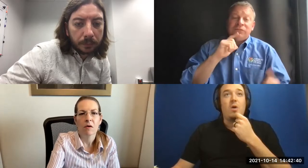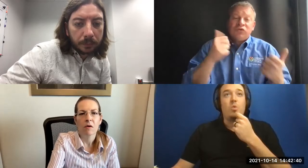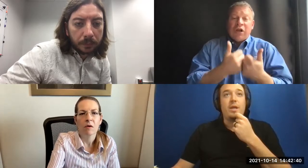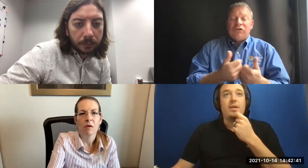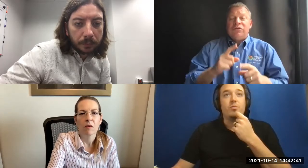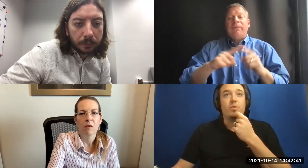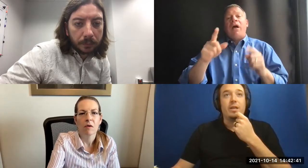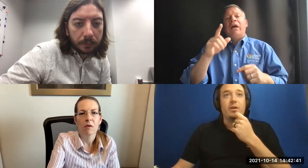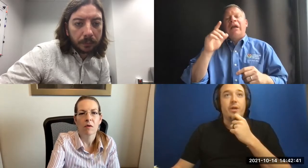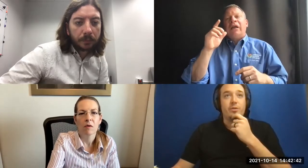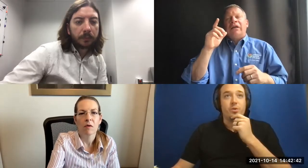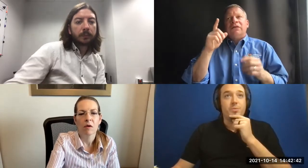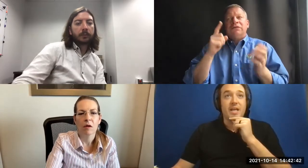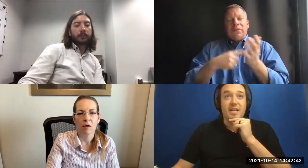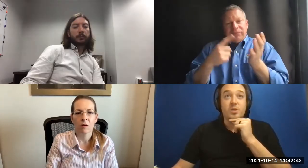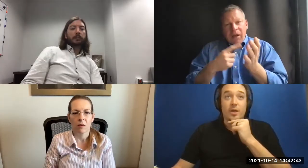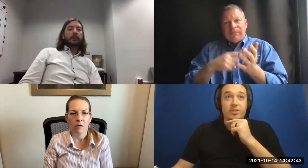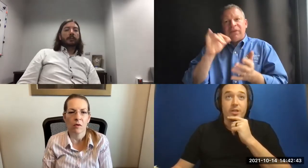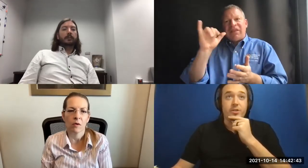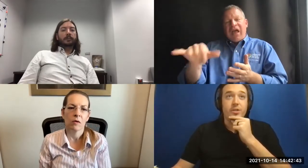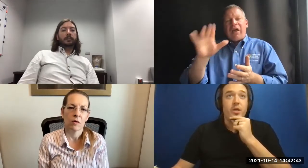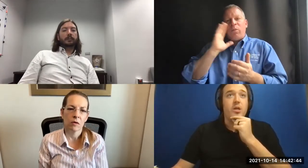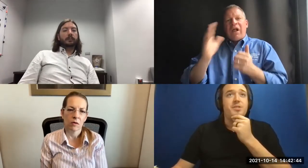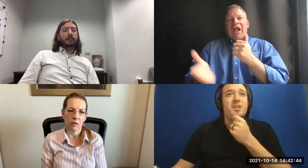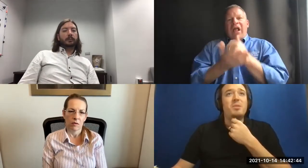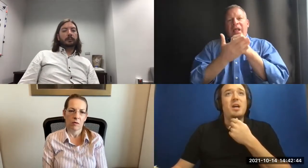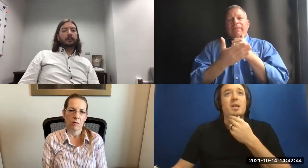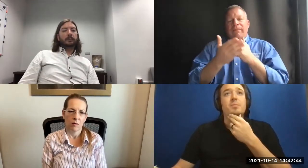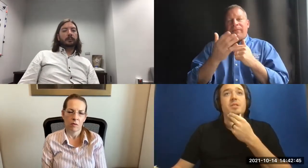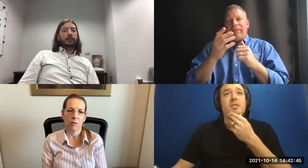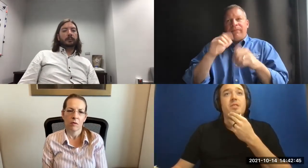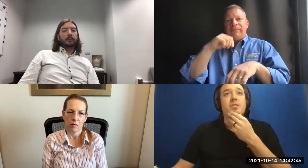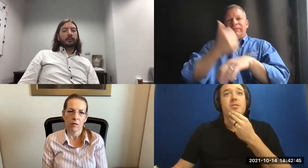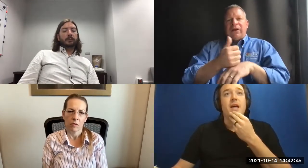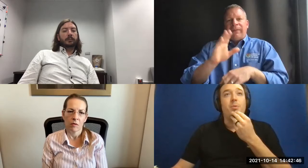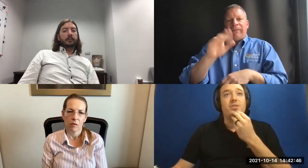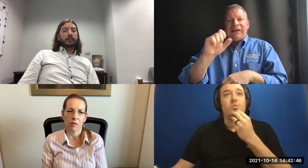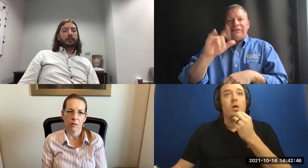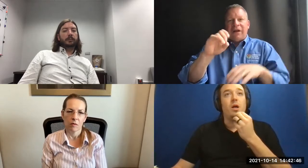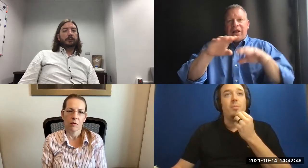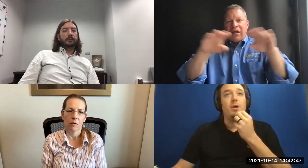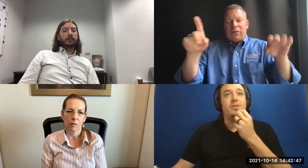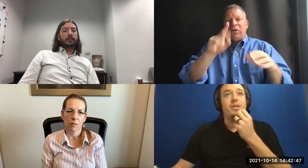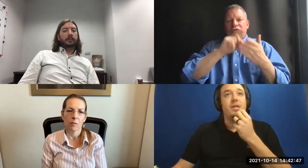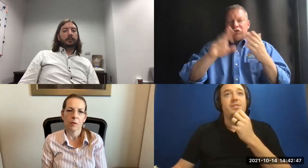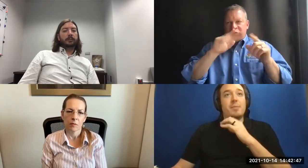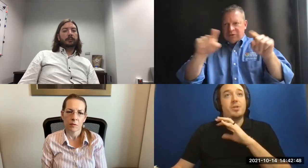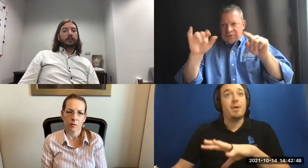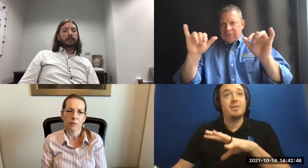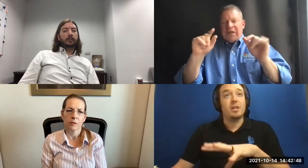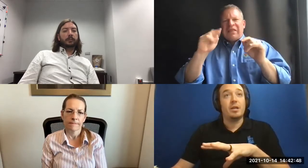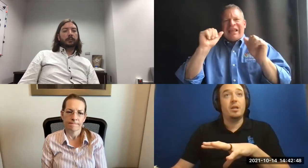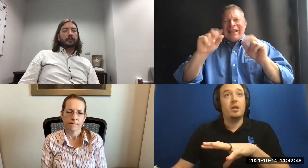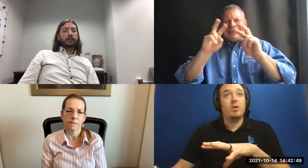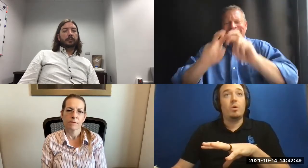on how we can really narrow down those norms. That is quite the challenge. Sometimes that process will help us establish